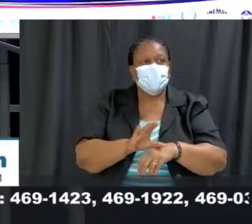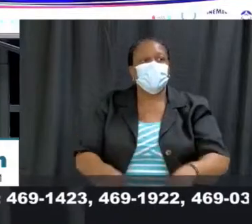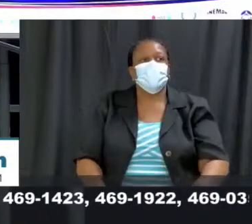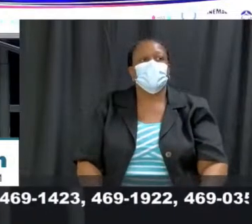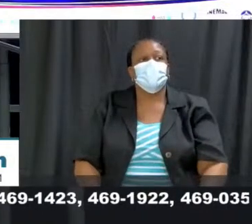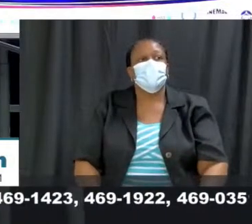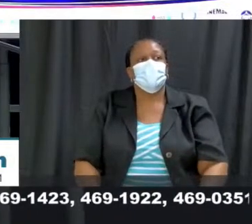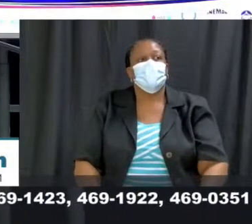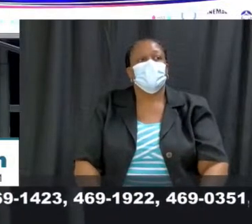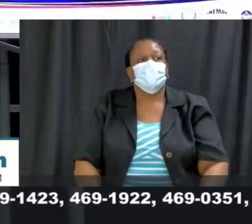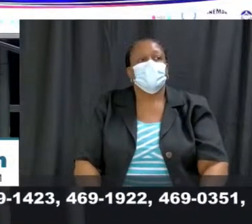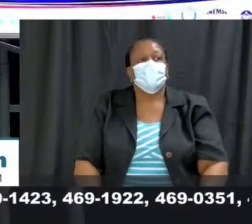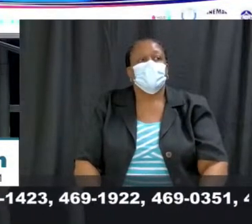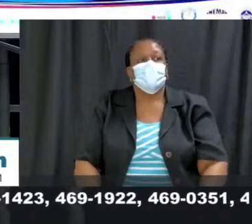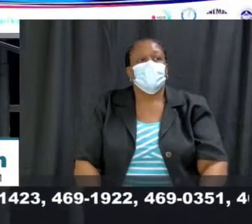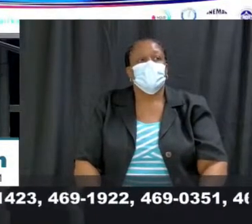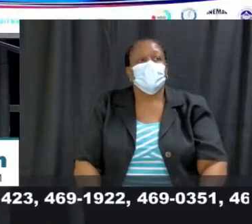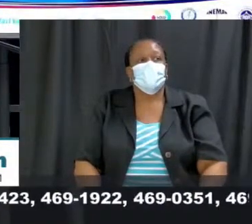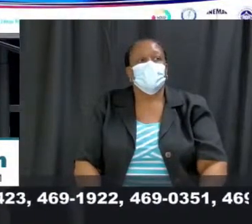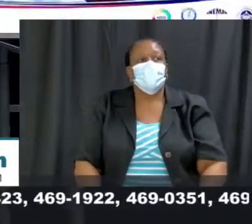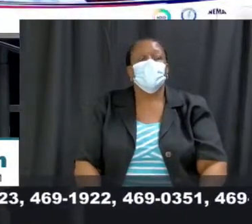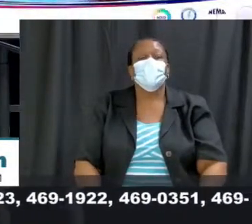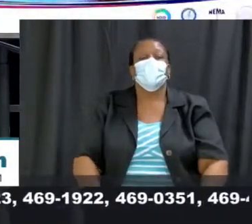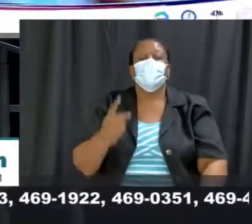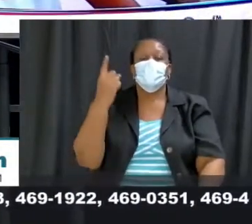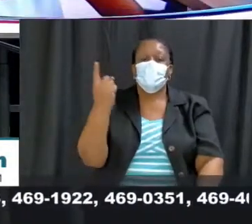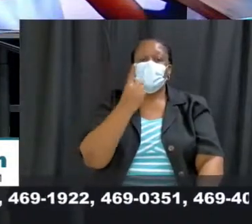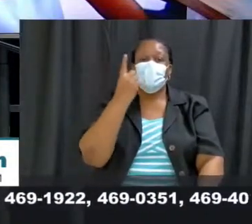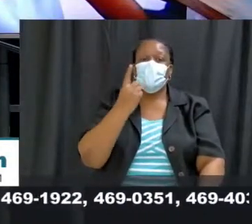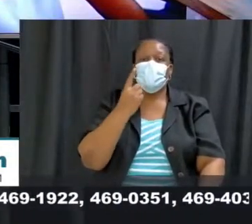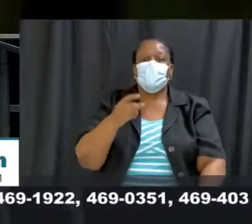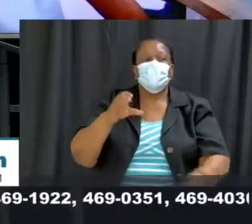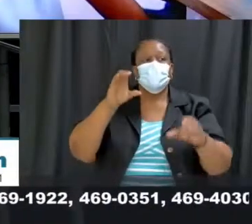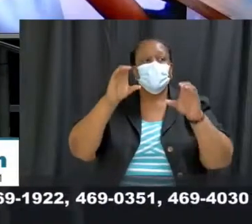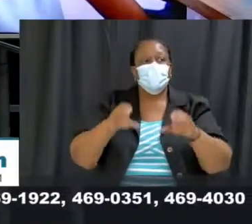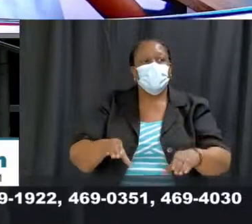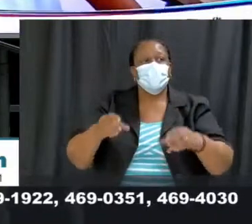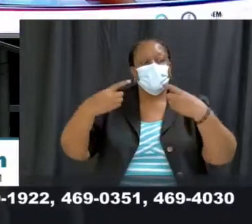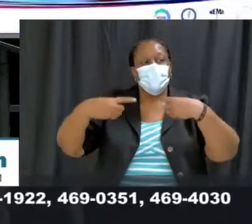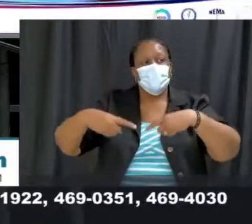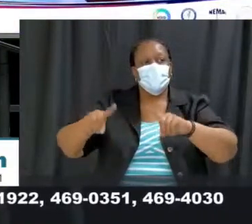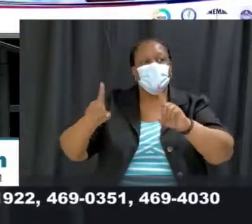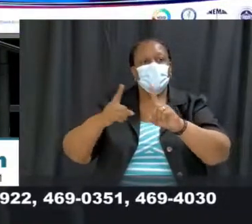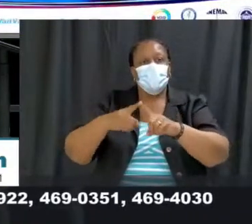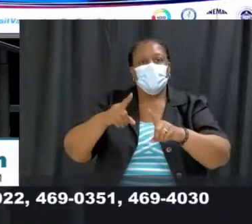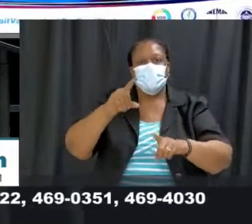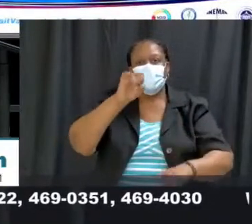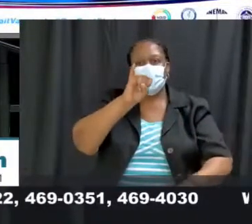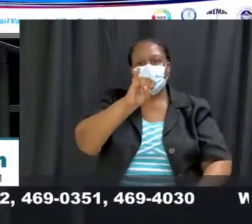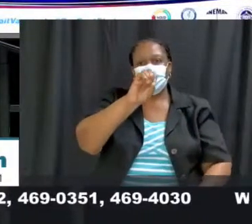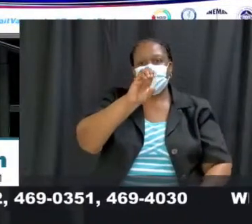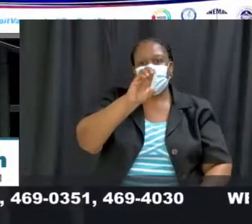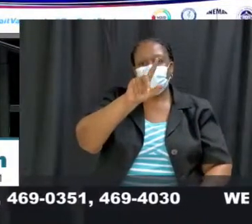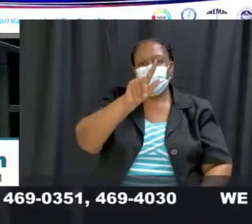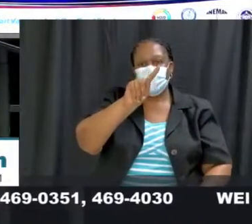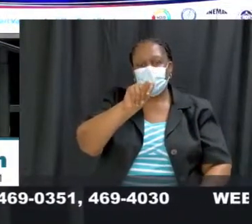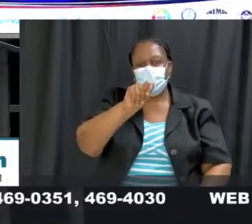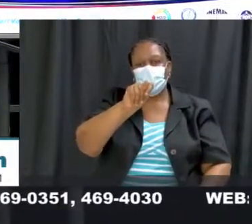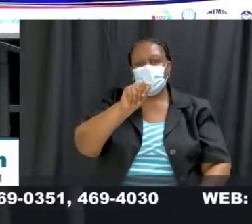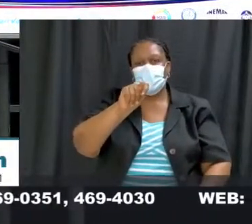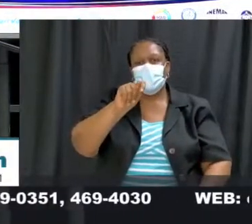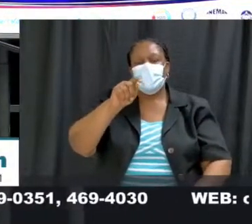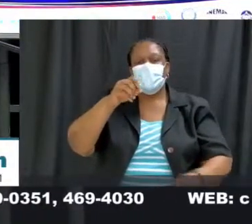be providing that service at the ICT Center up until Friday of this week. So you have tomorrow